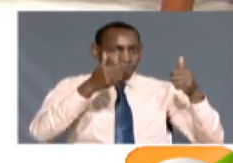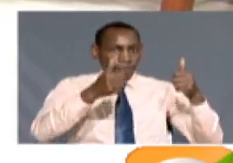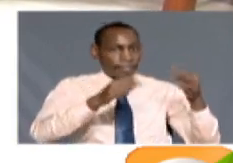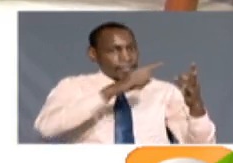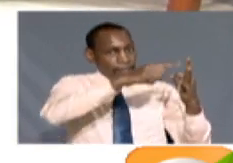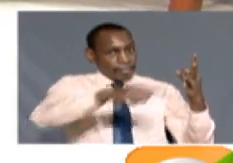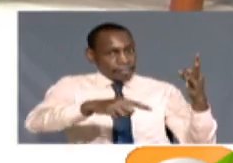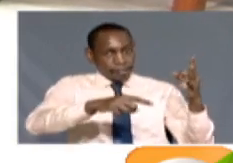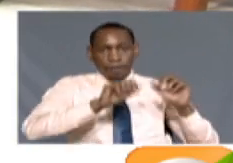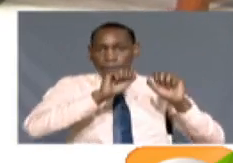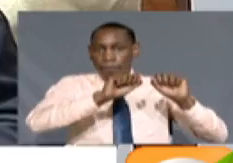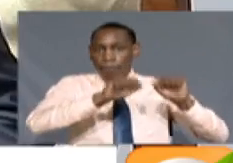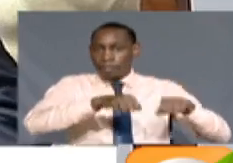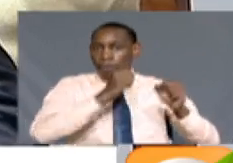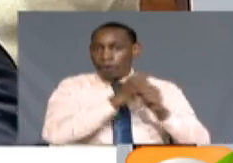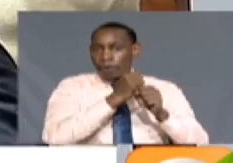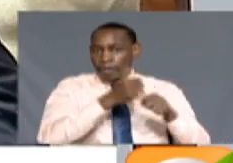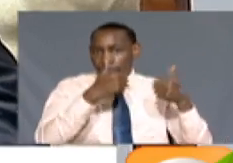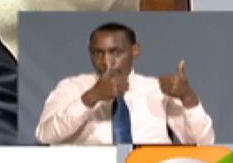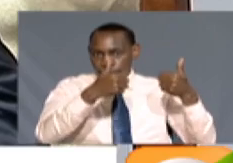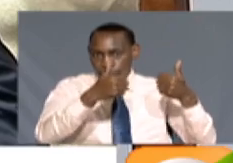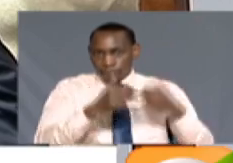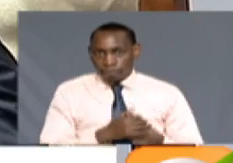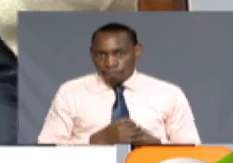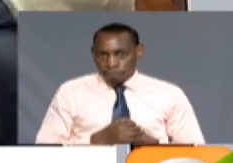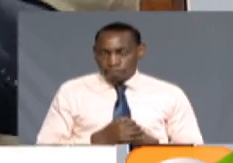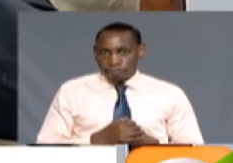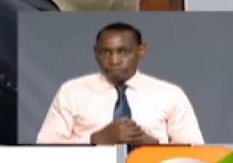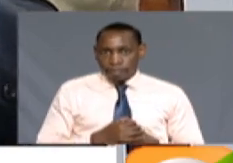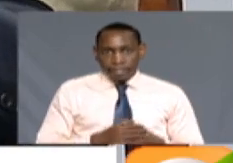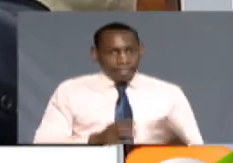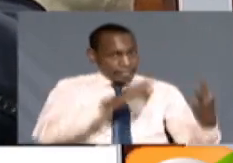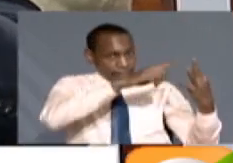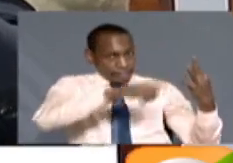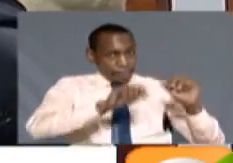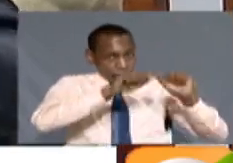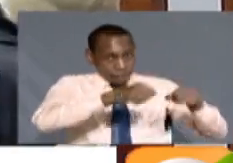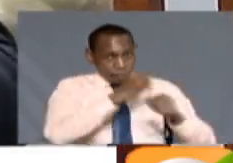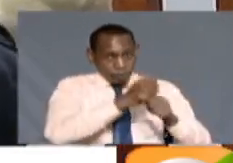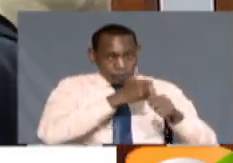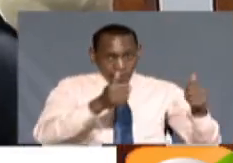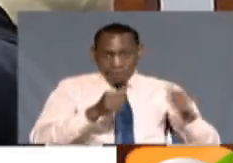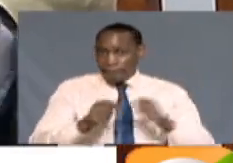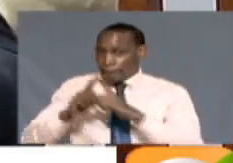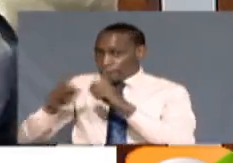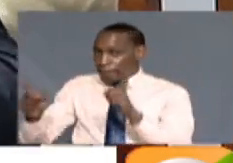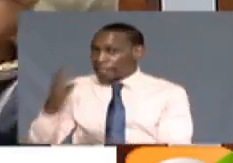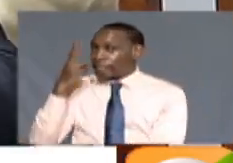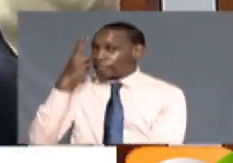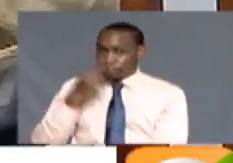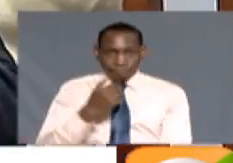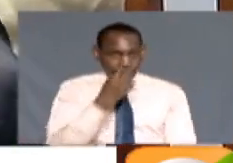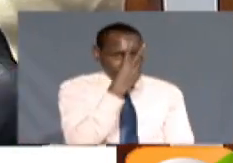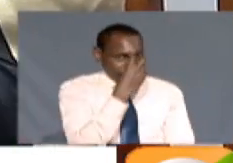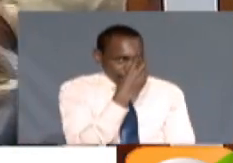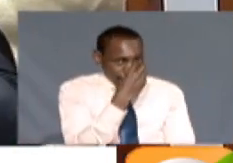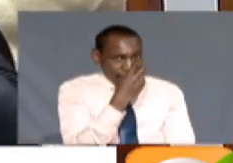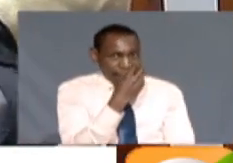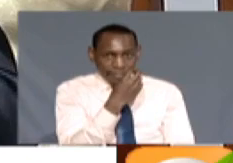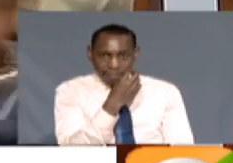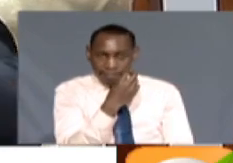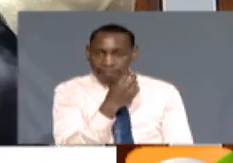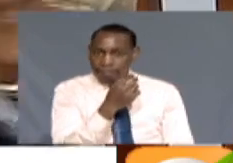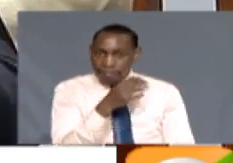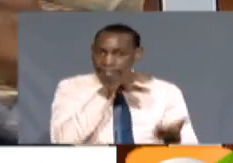three can do a good job. They can do a good job. But I'm suspecting there is somewhere,